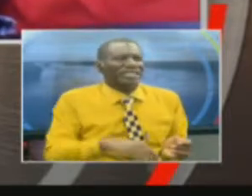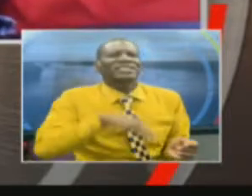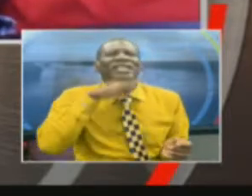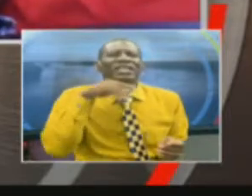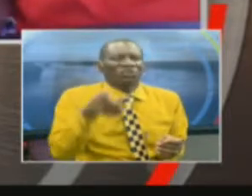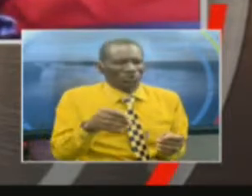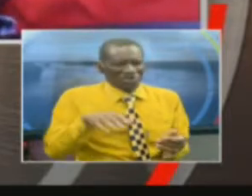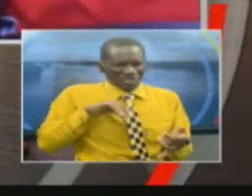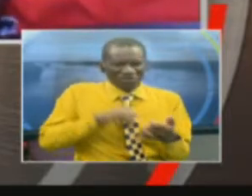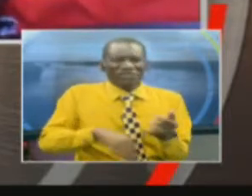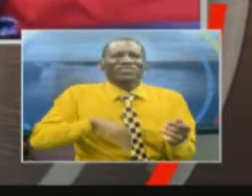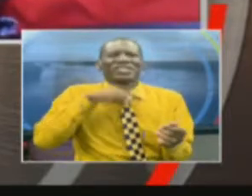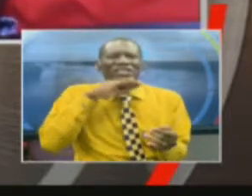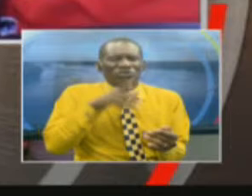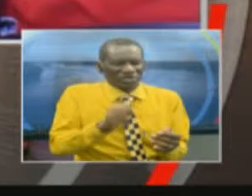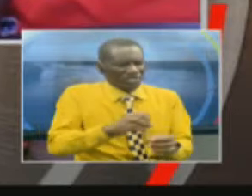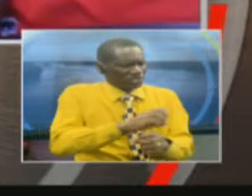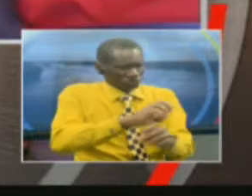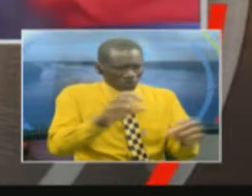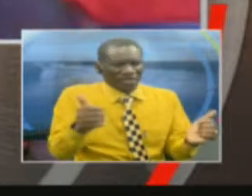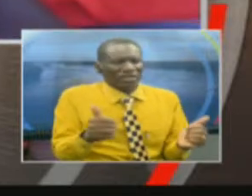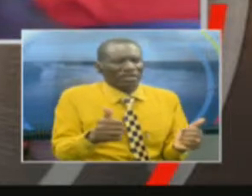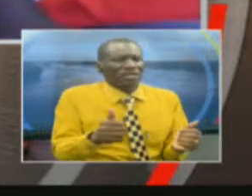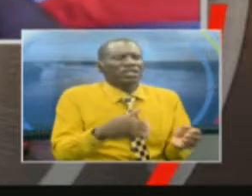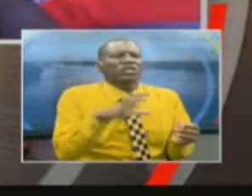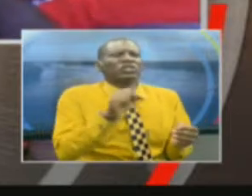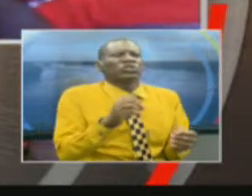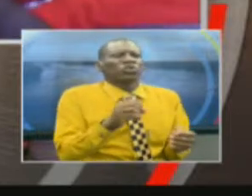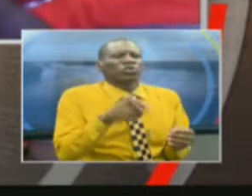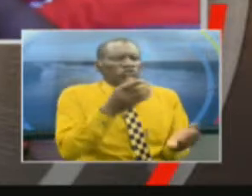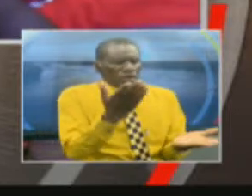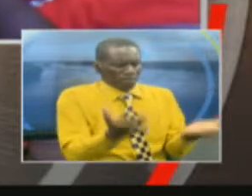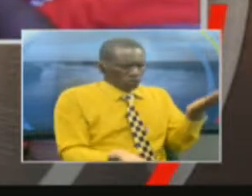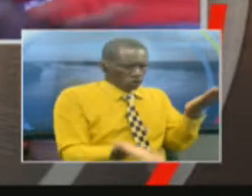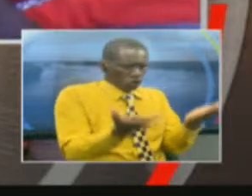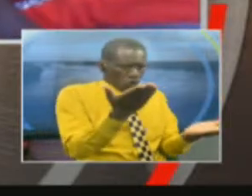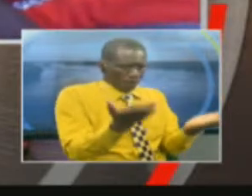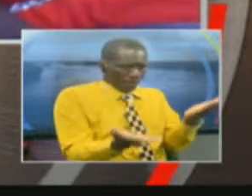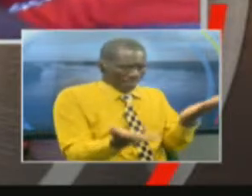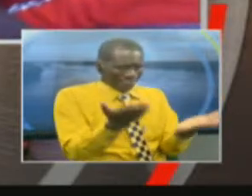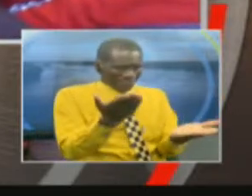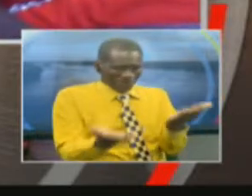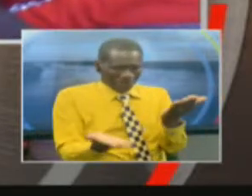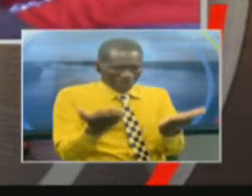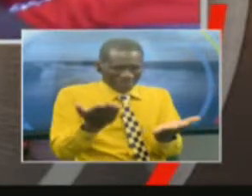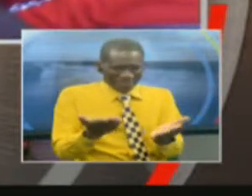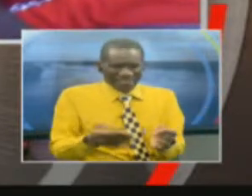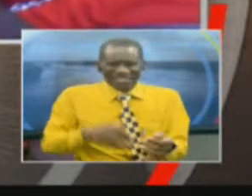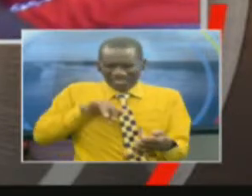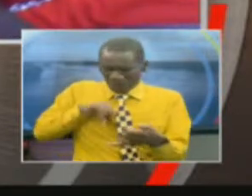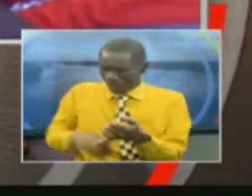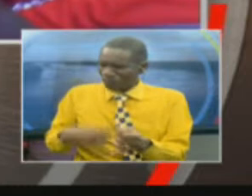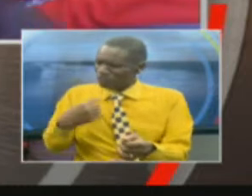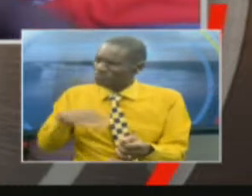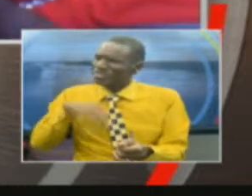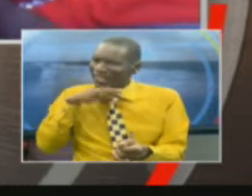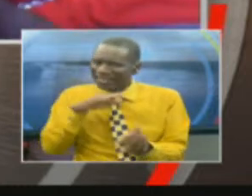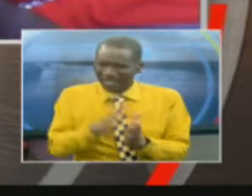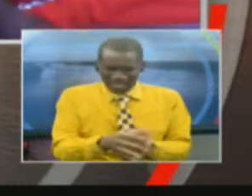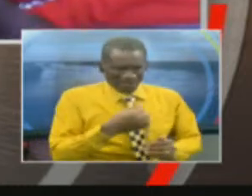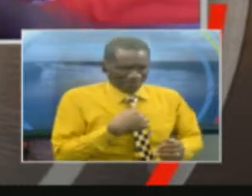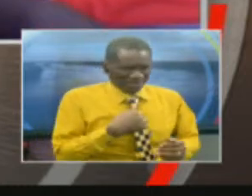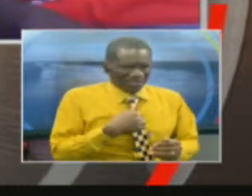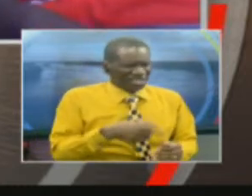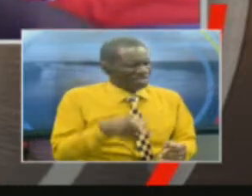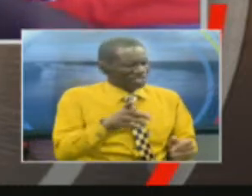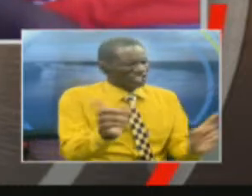Yes. So he's perfect. So you will be compared to, the comparison will not work. But that has not even, it is not